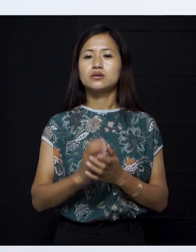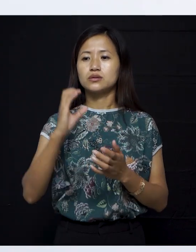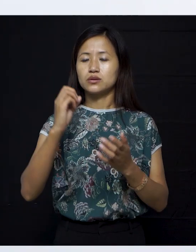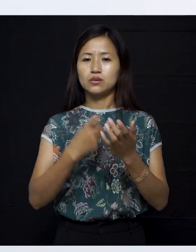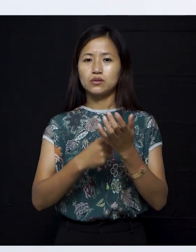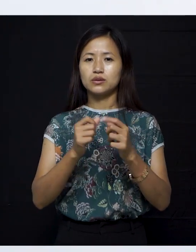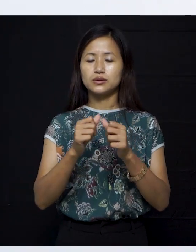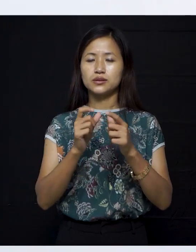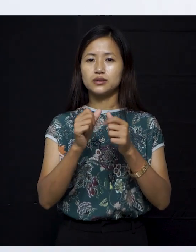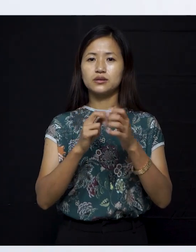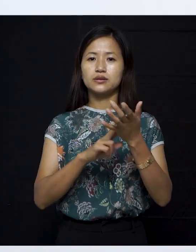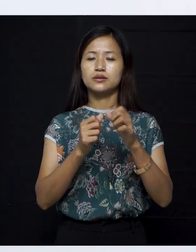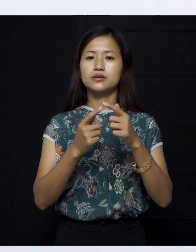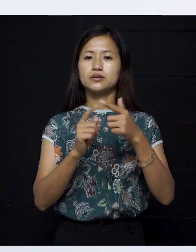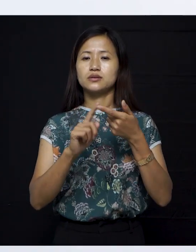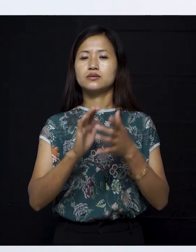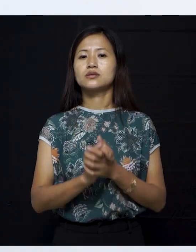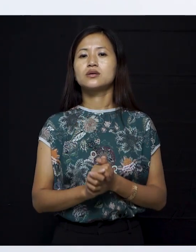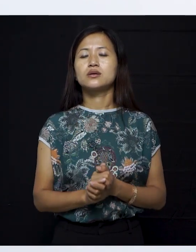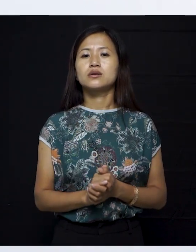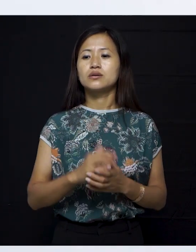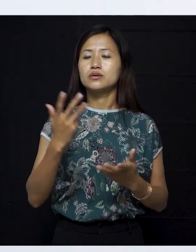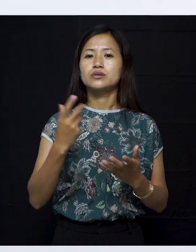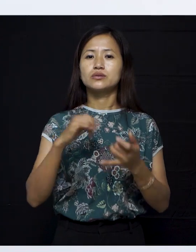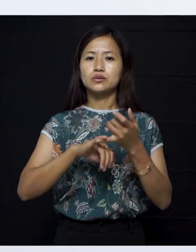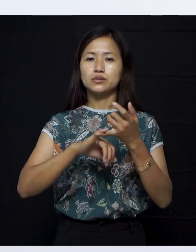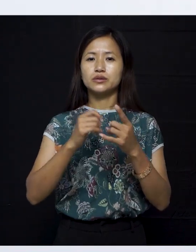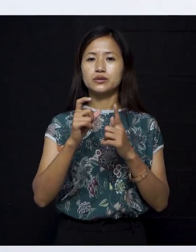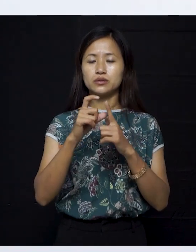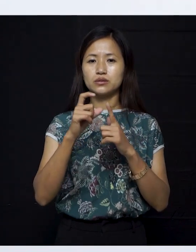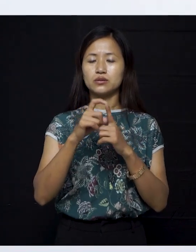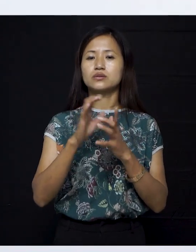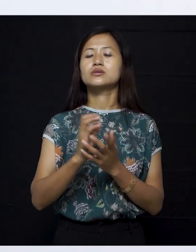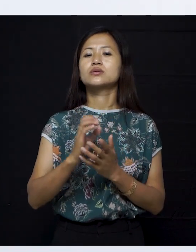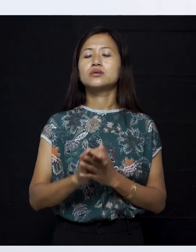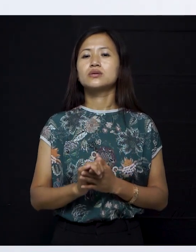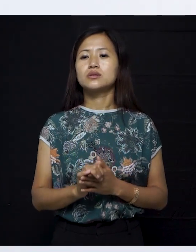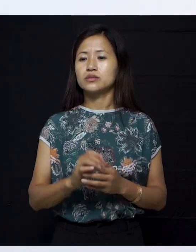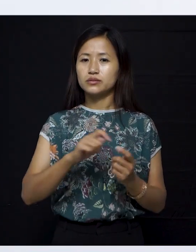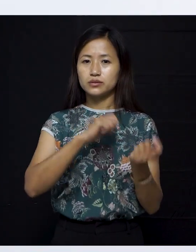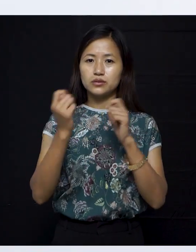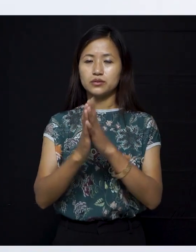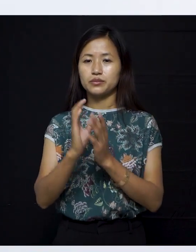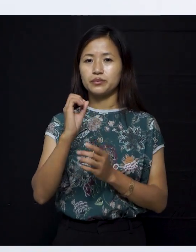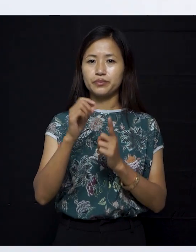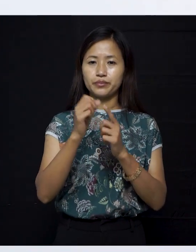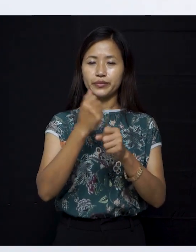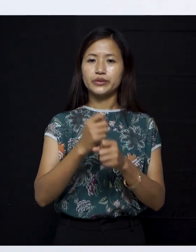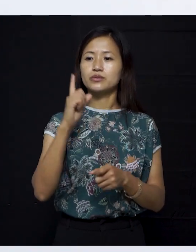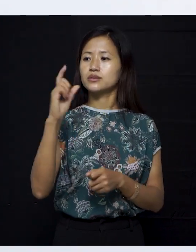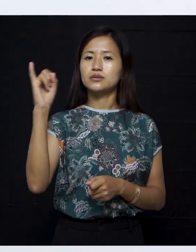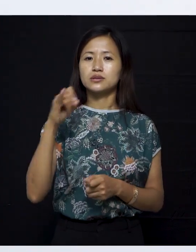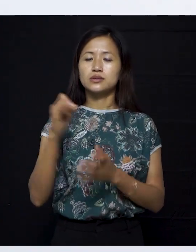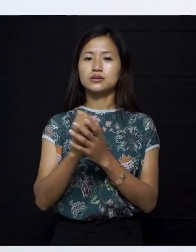coordinate. So, in a subordinate clause, what we see here? Okay, I want you to turn to page number